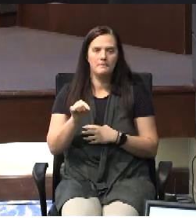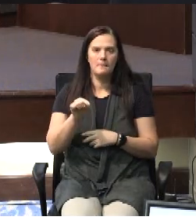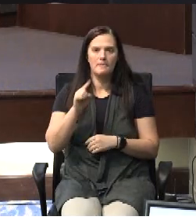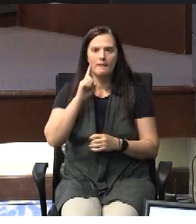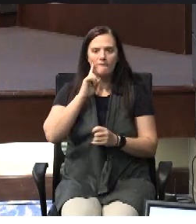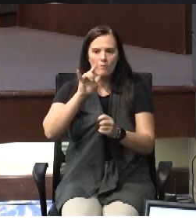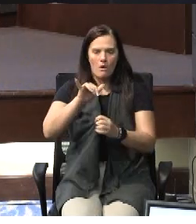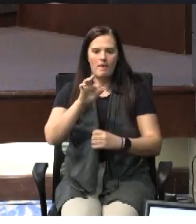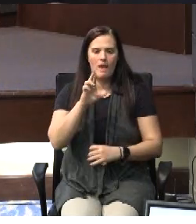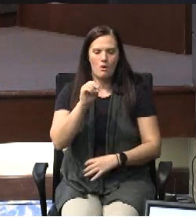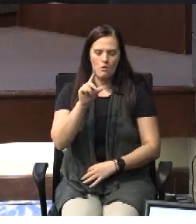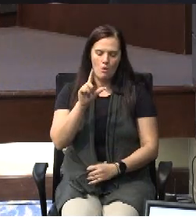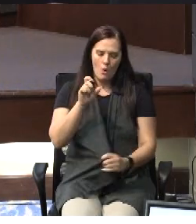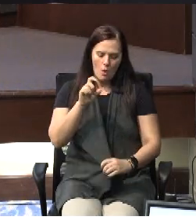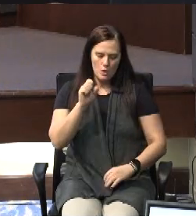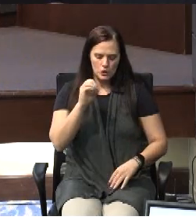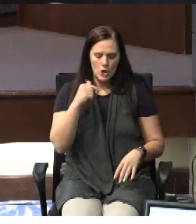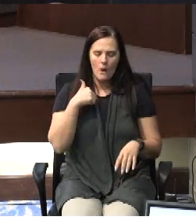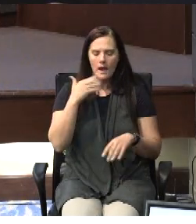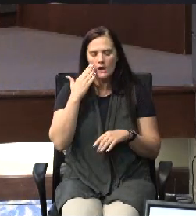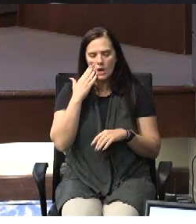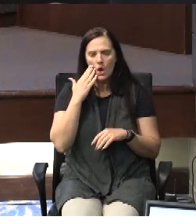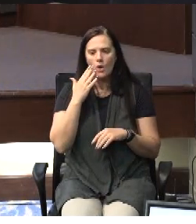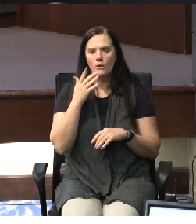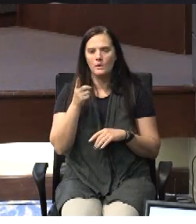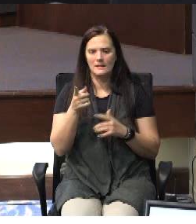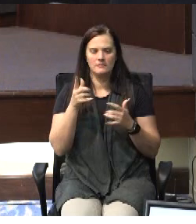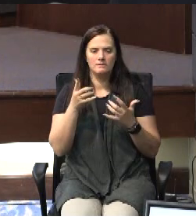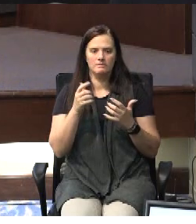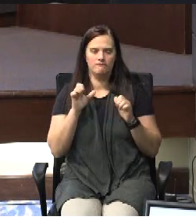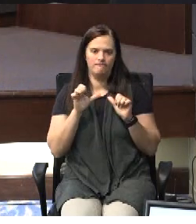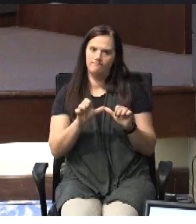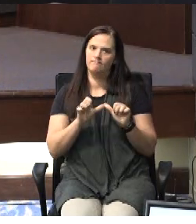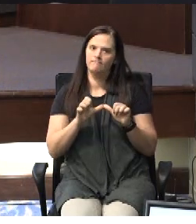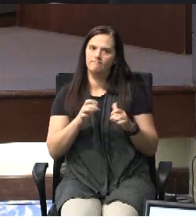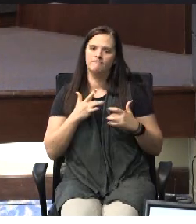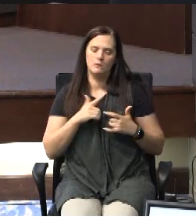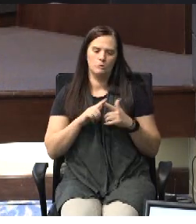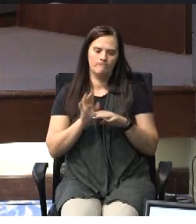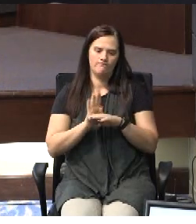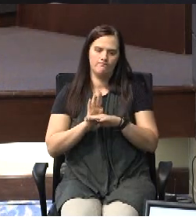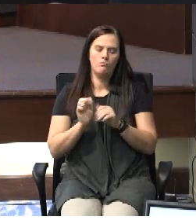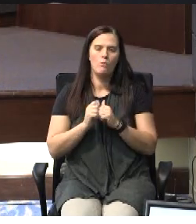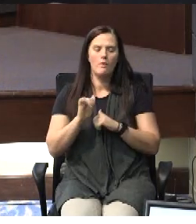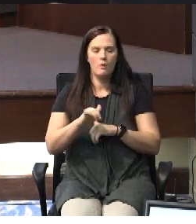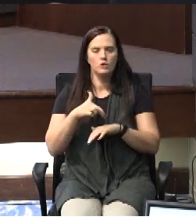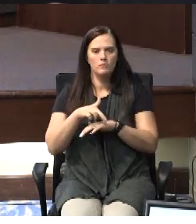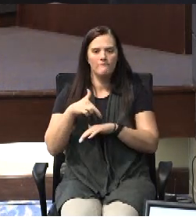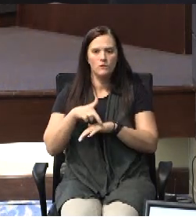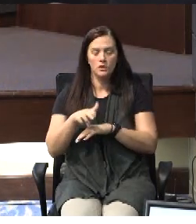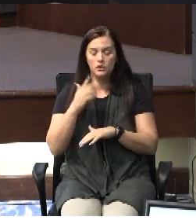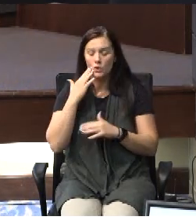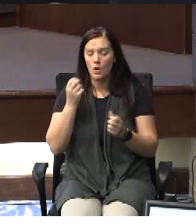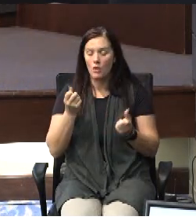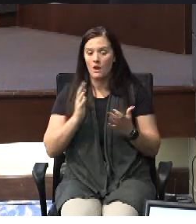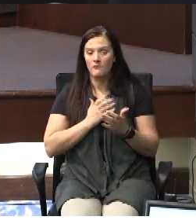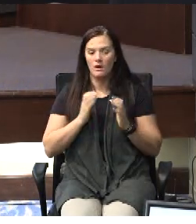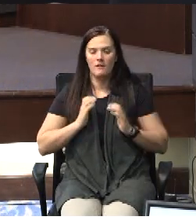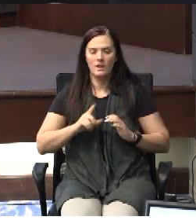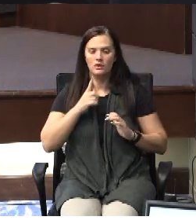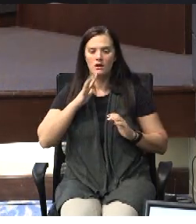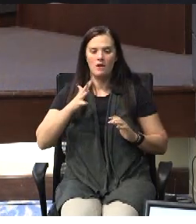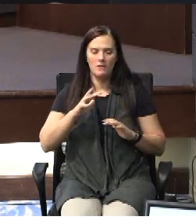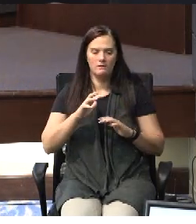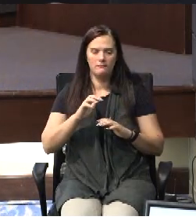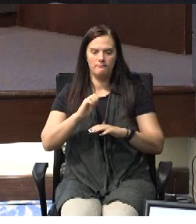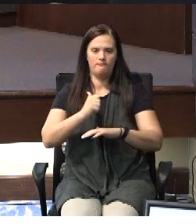for that role. So I know that he stays busy with those referrals. As you know, a lot of our clients are kind of